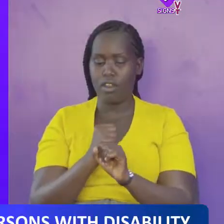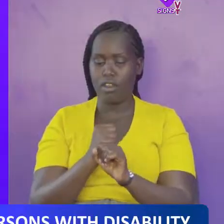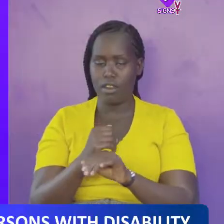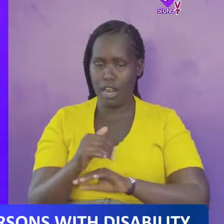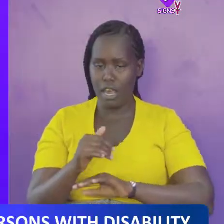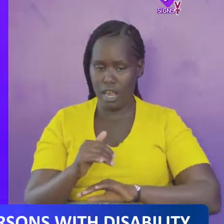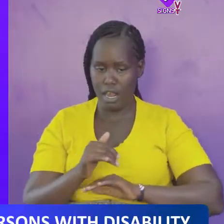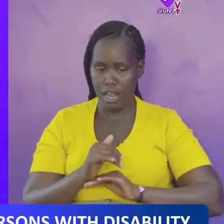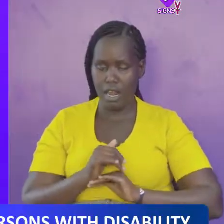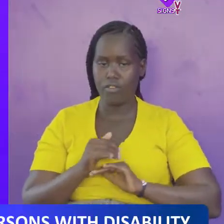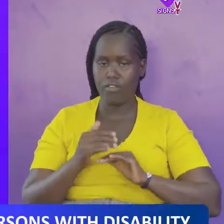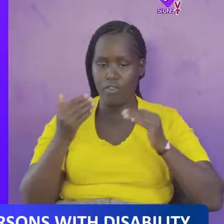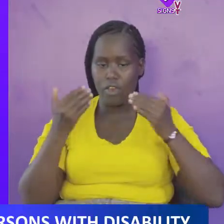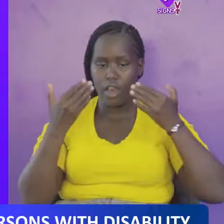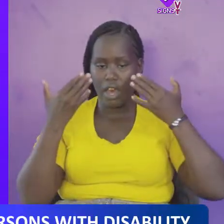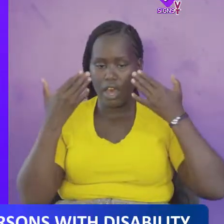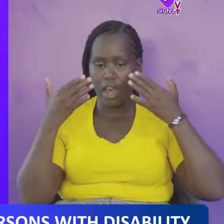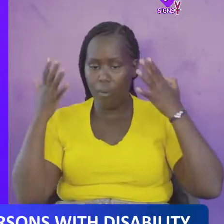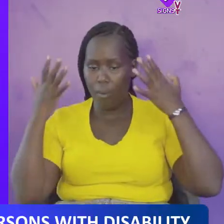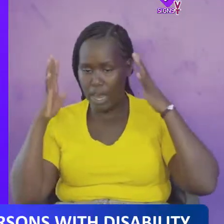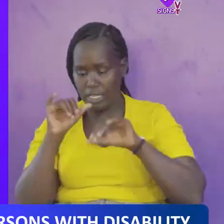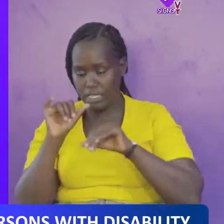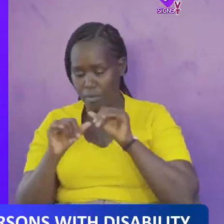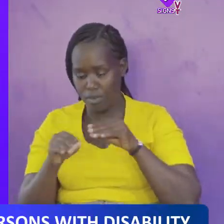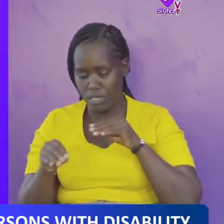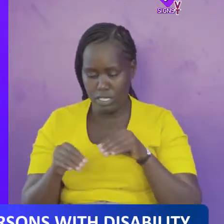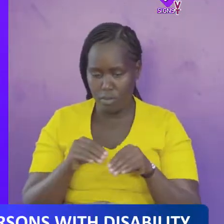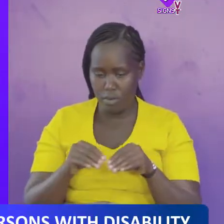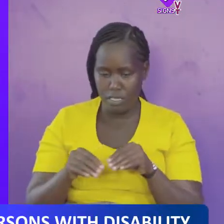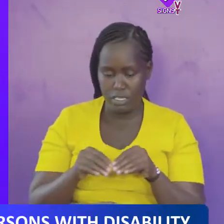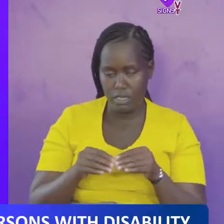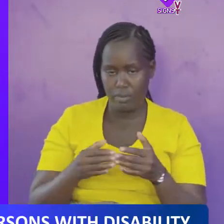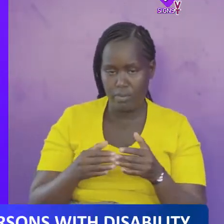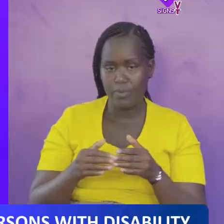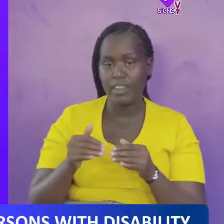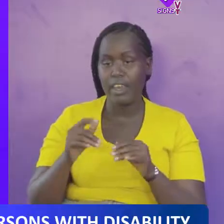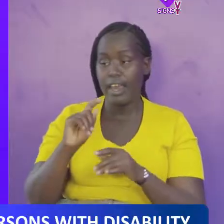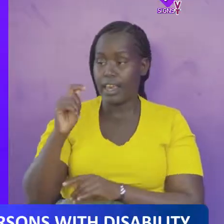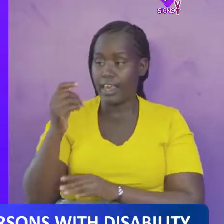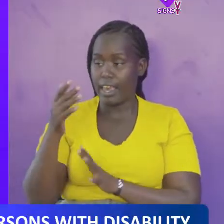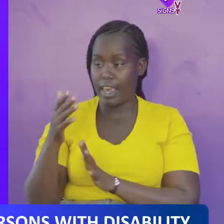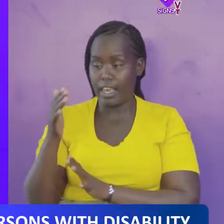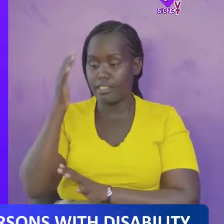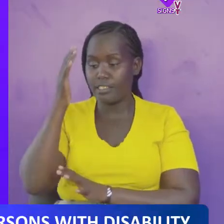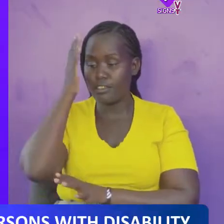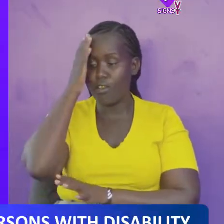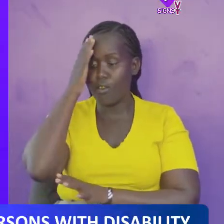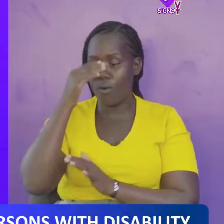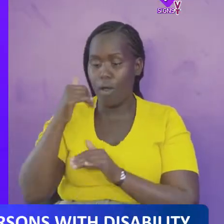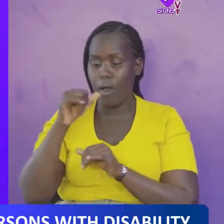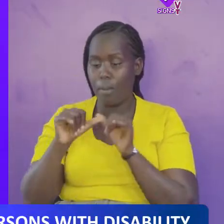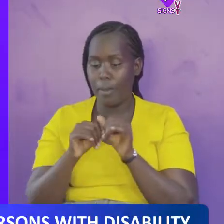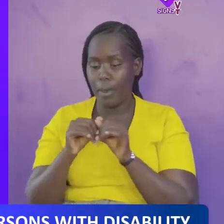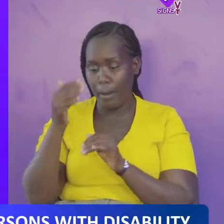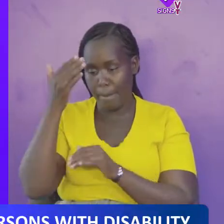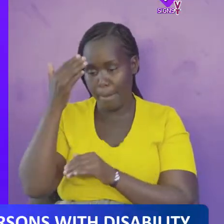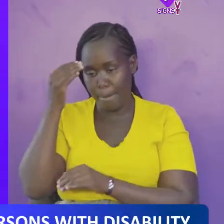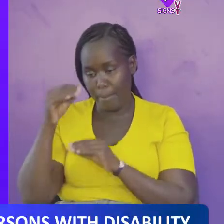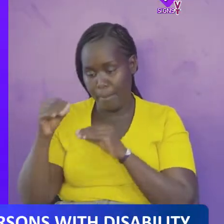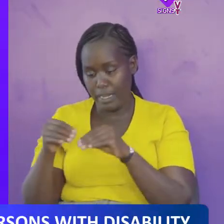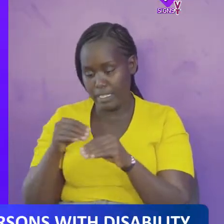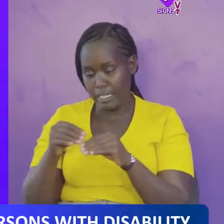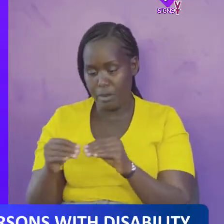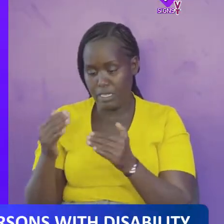Now Kenya knows about disability. Yes. Kenyans know about disability, and some have gone ahead and given